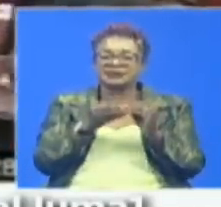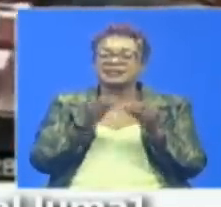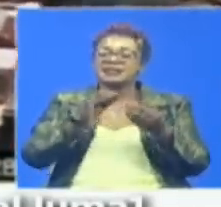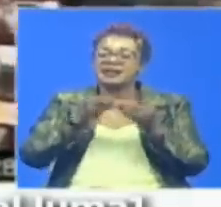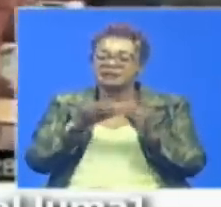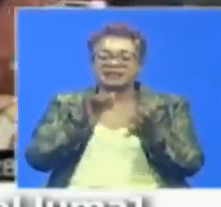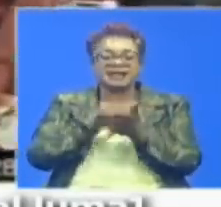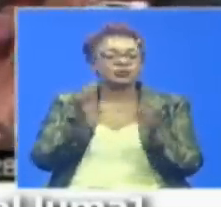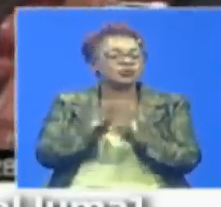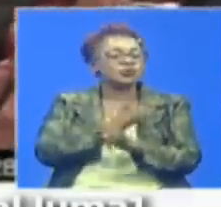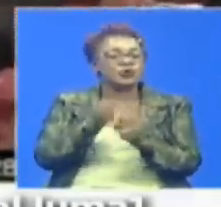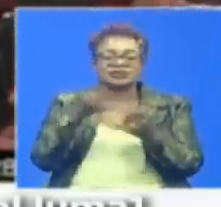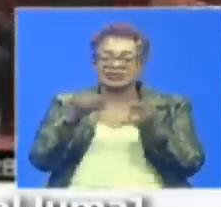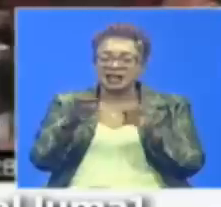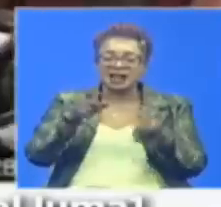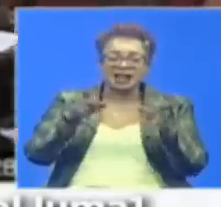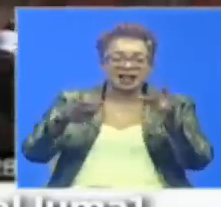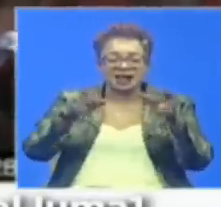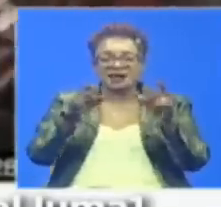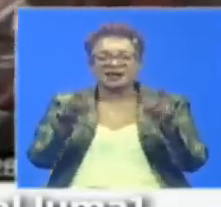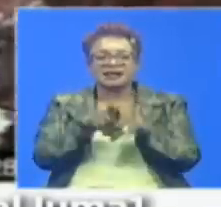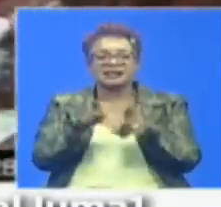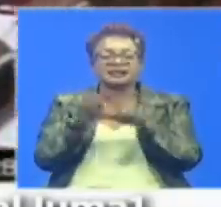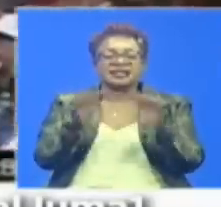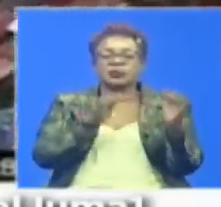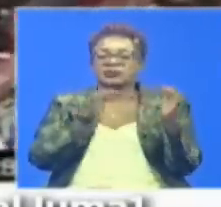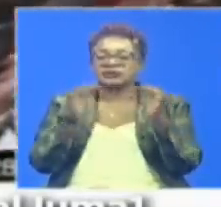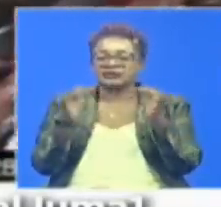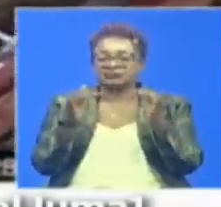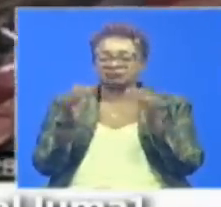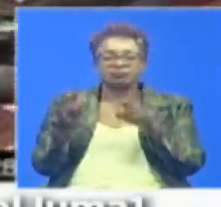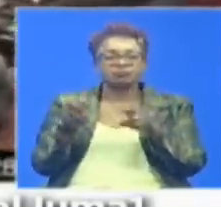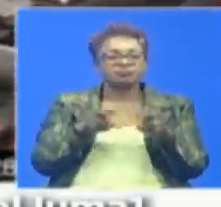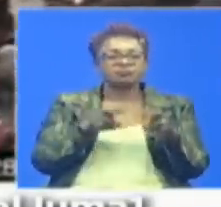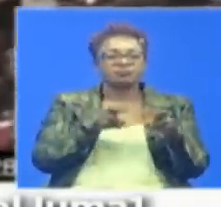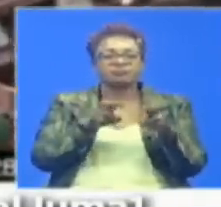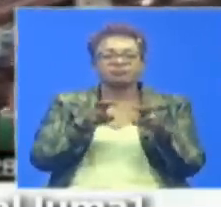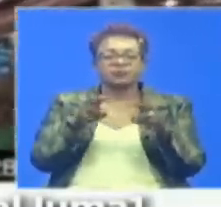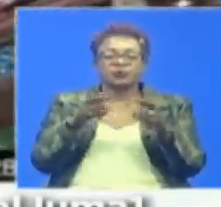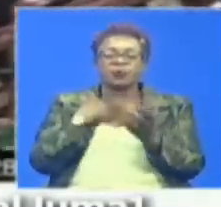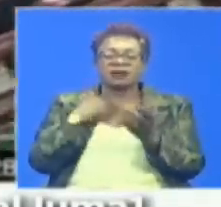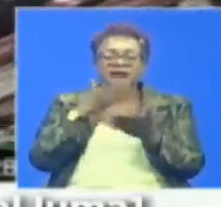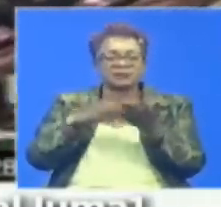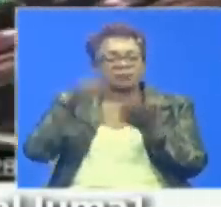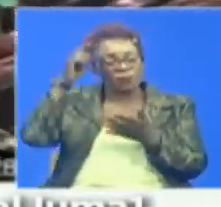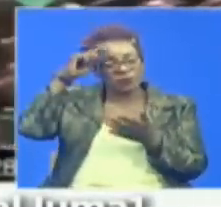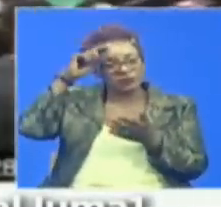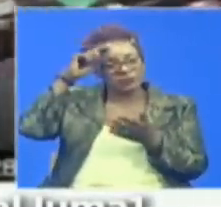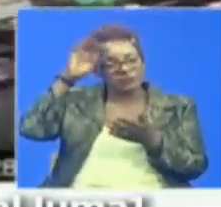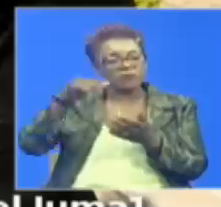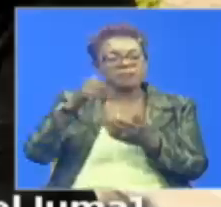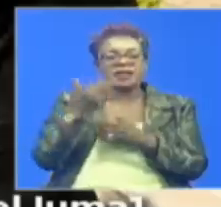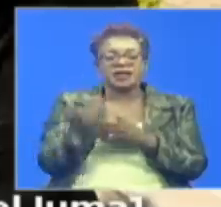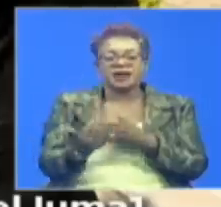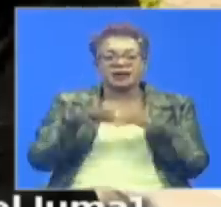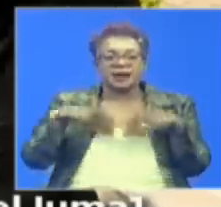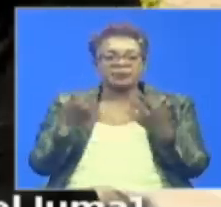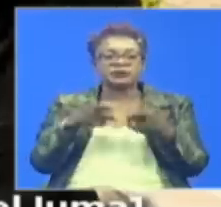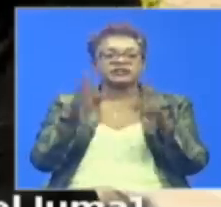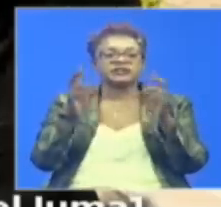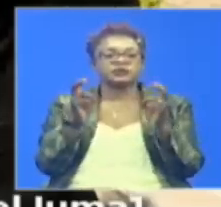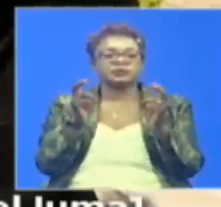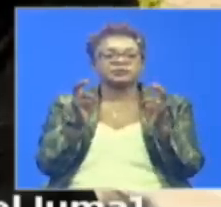add up as the quest for equity dragged on. We seek some wisdom from the young on this issue. The